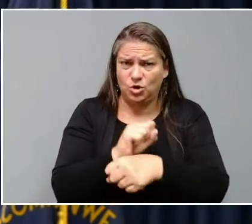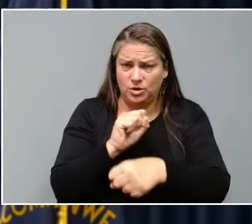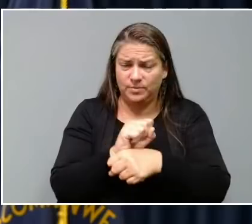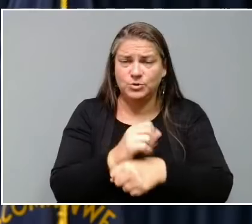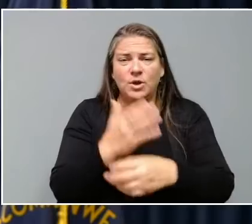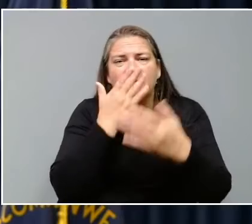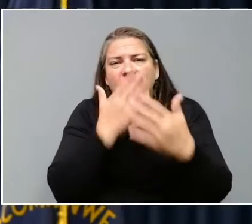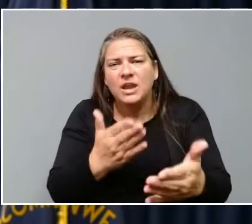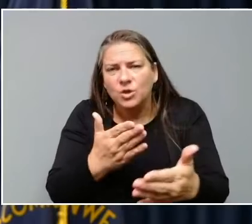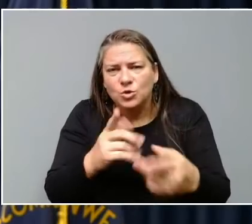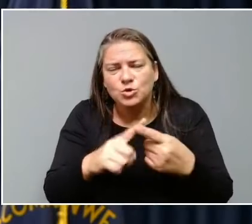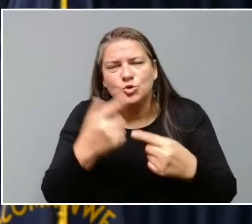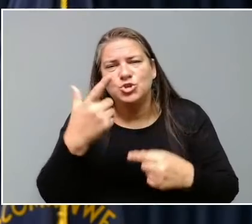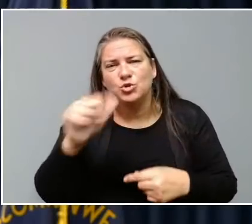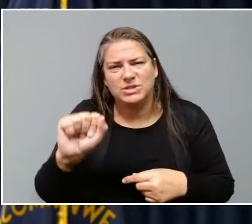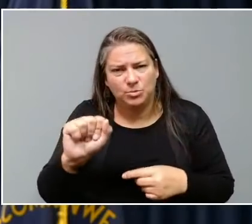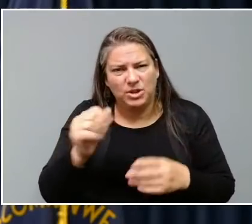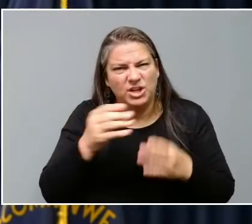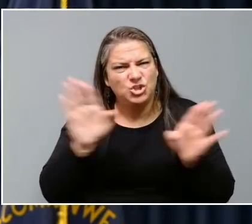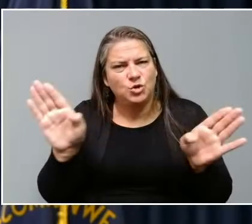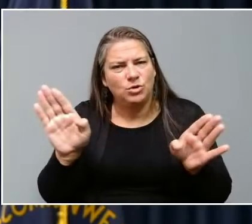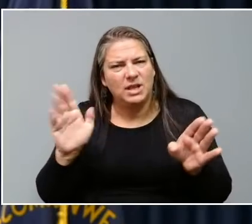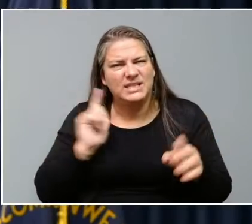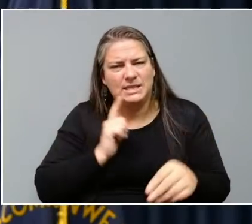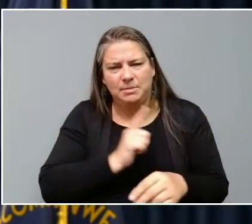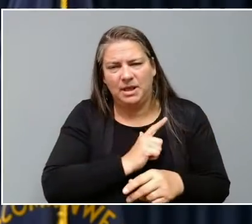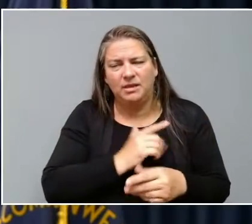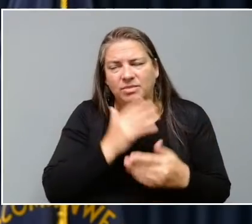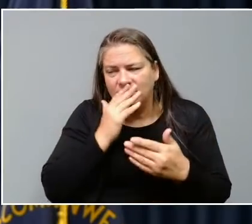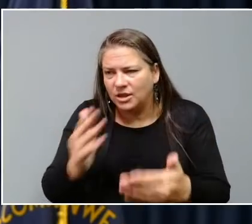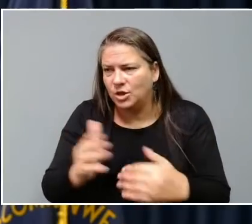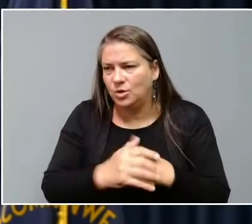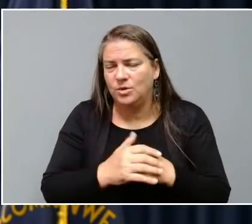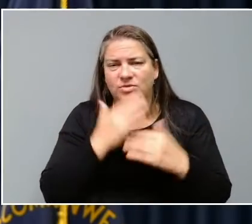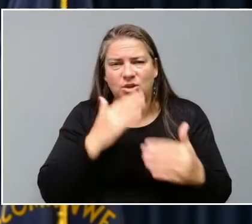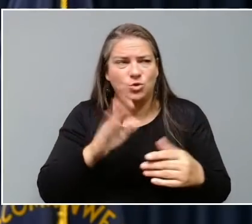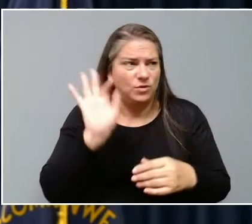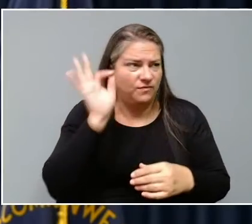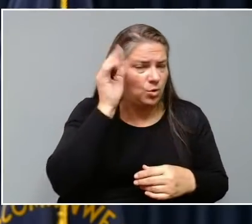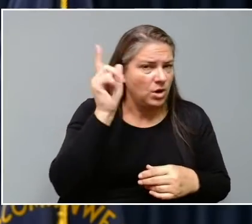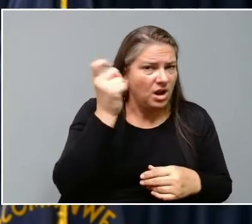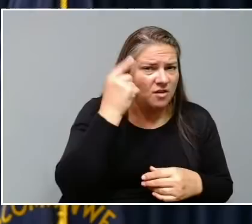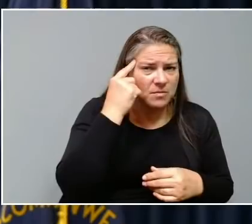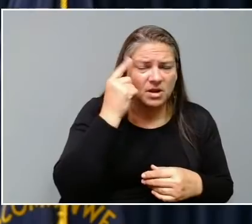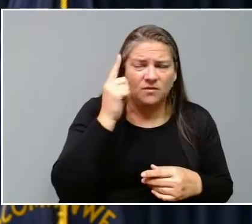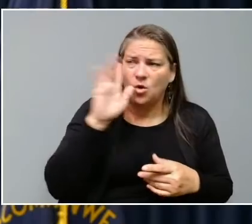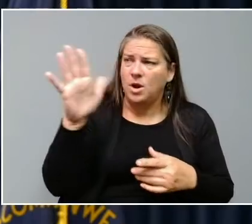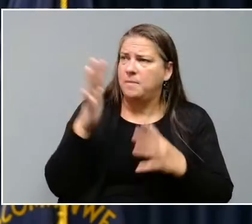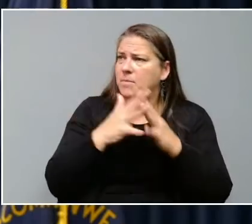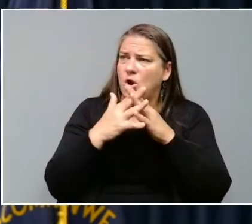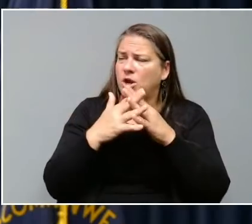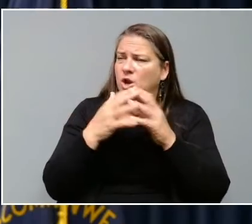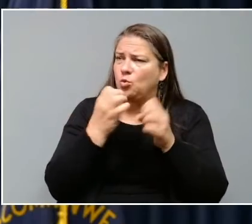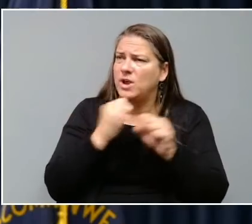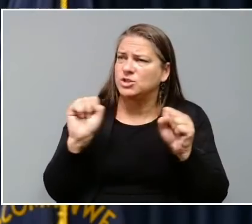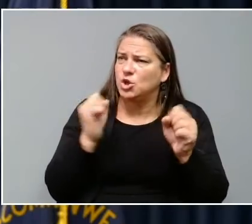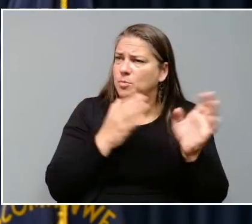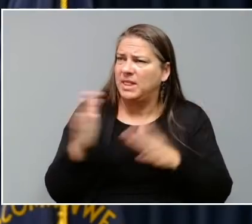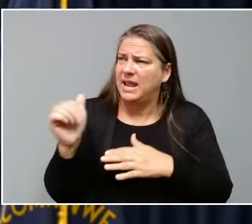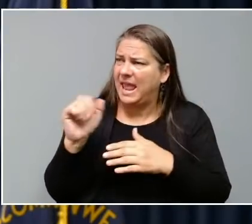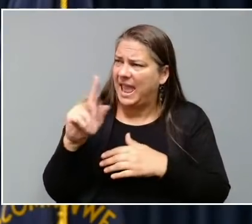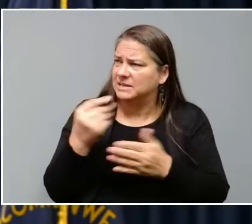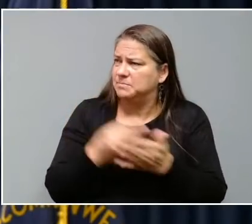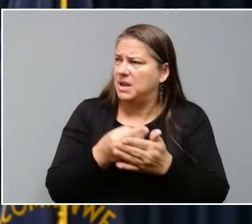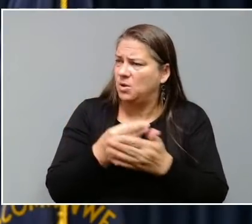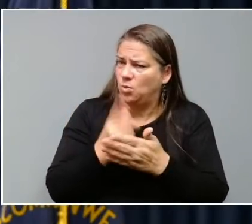General Assembly. Thank you to our federal government for the American Rescue Plan Act funds that are helping to